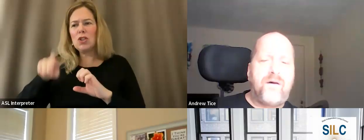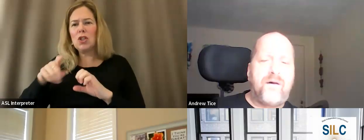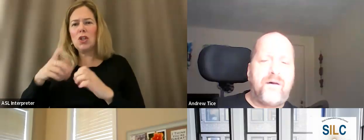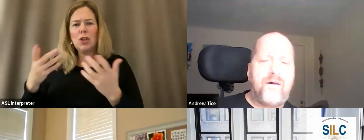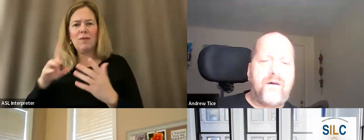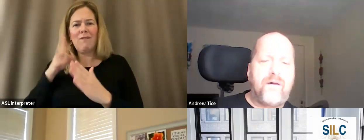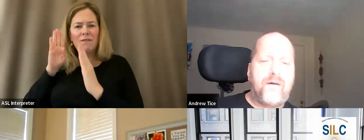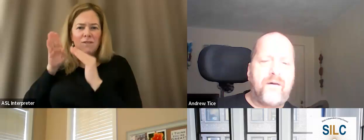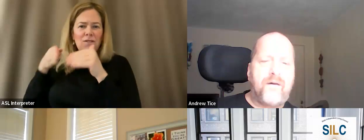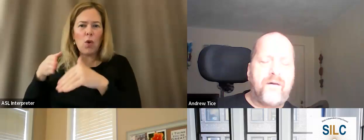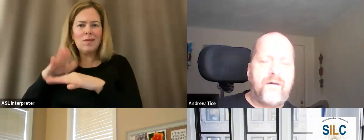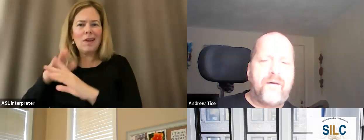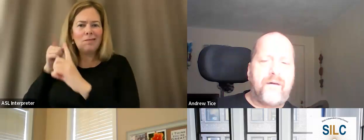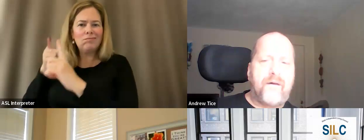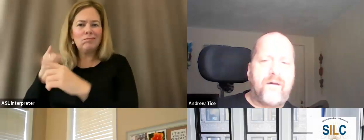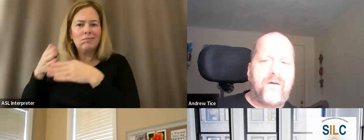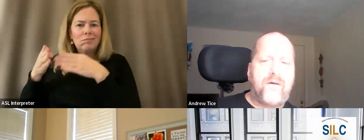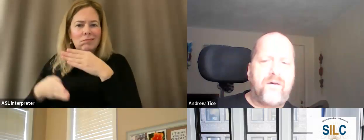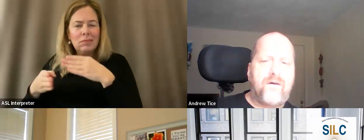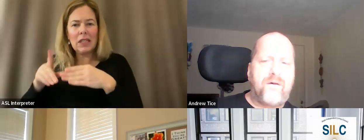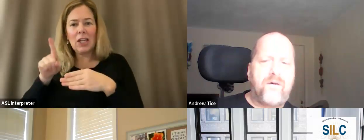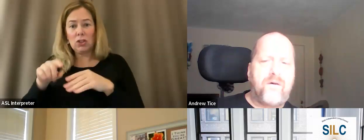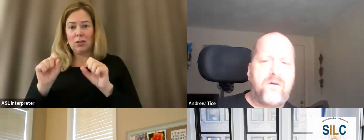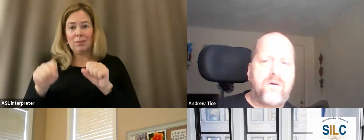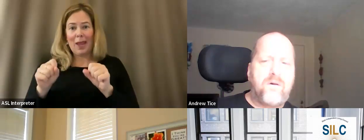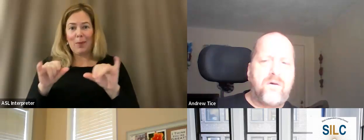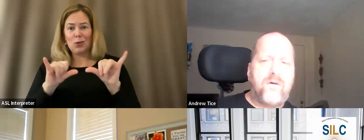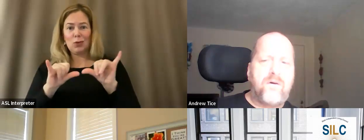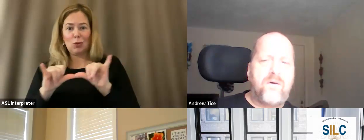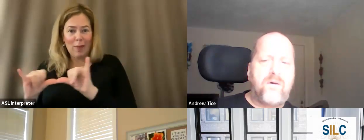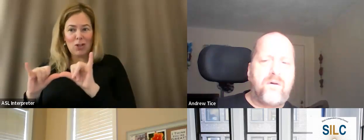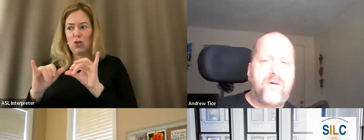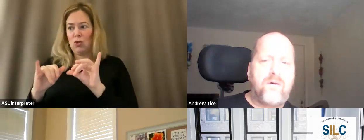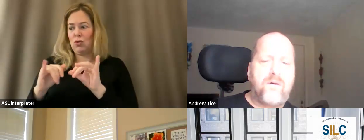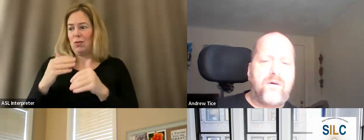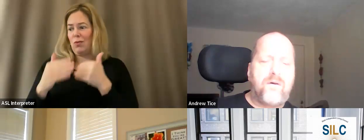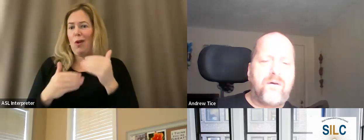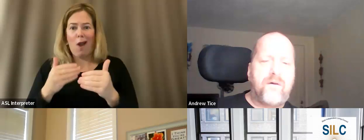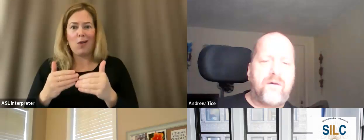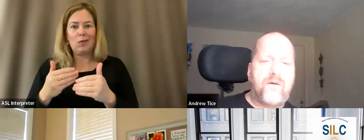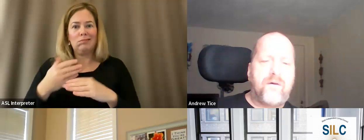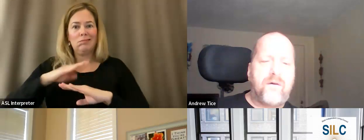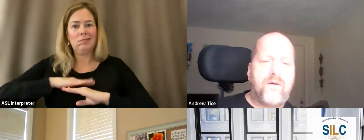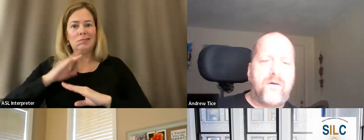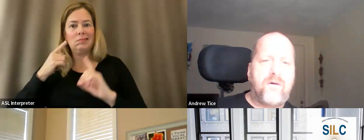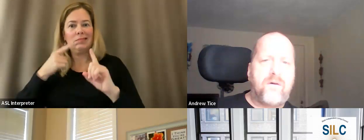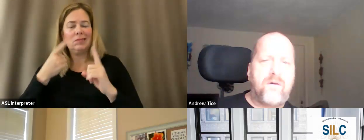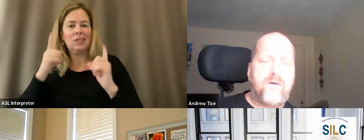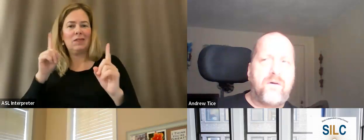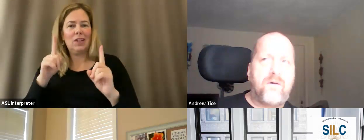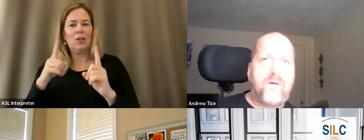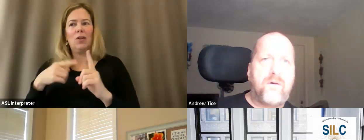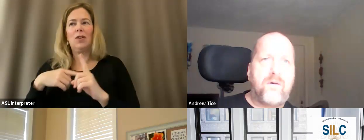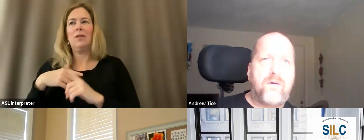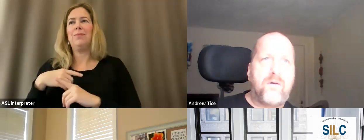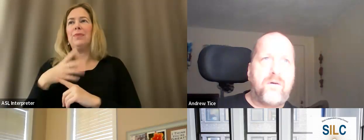focused, and they should be able to measure progress towards achieving your objectives, your goal, and your mission.